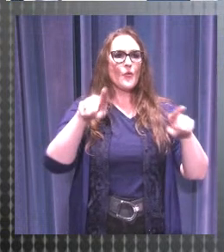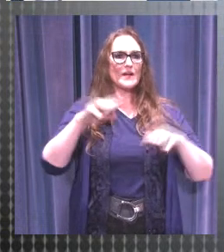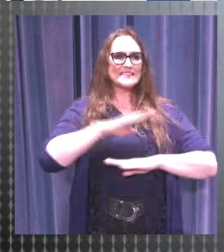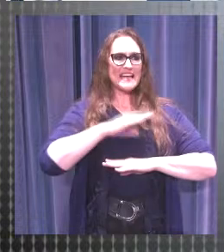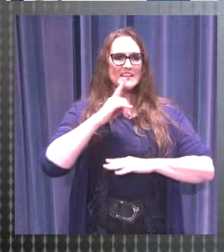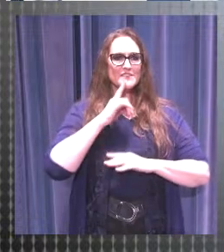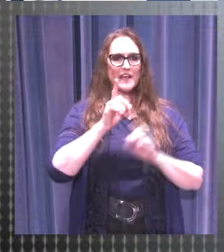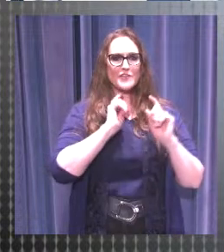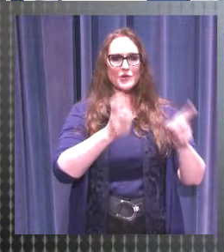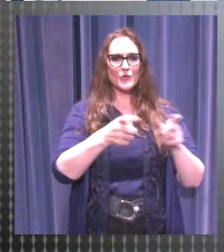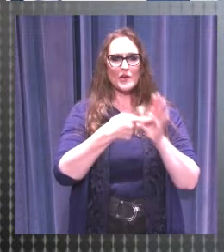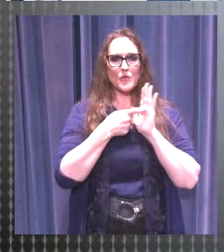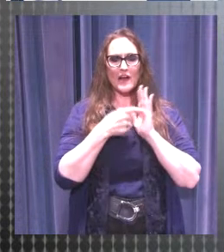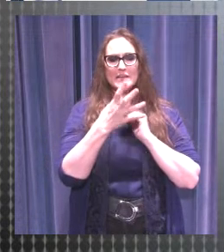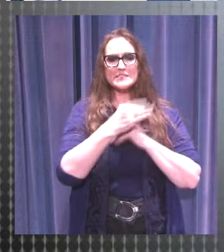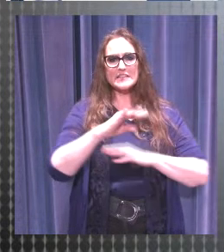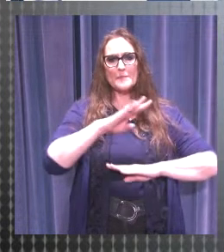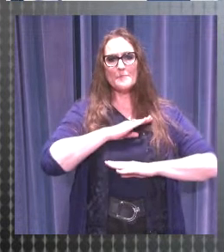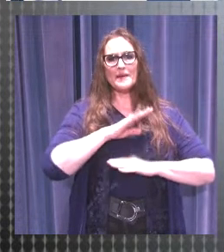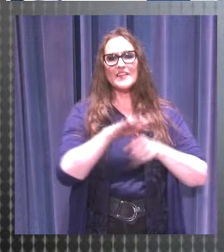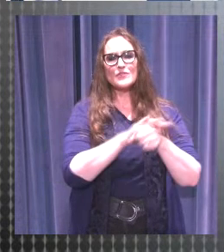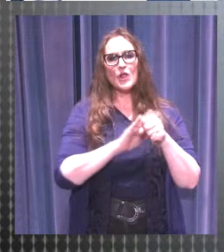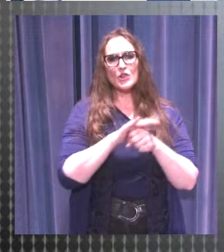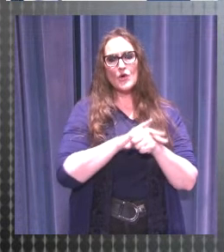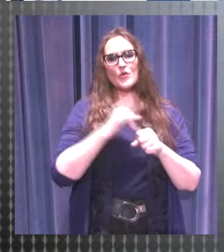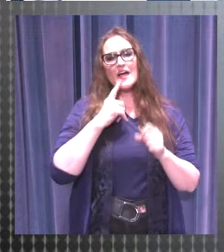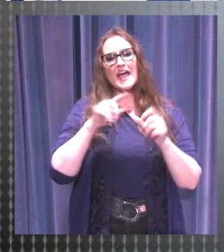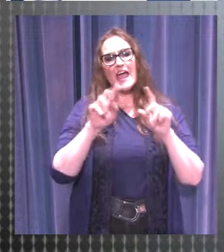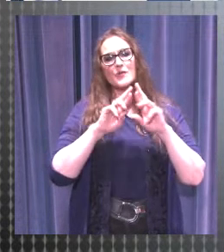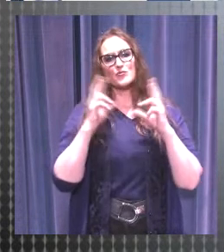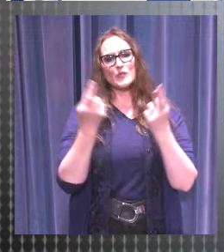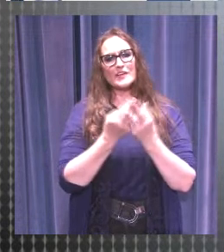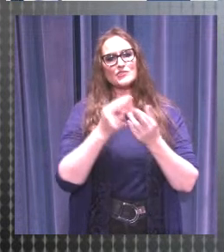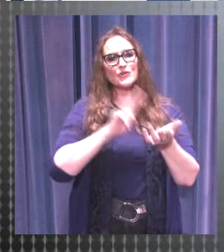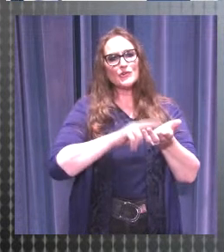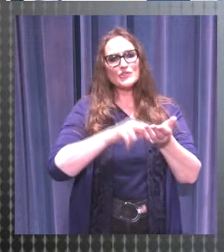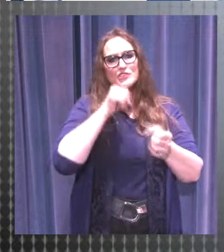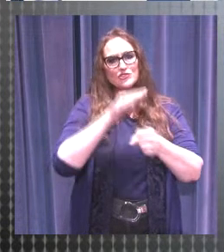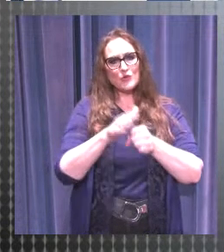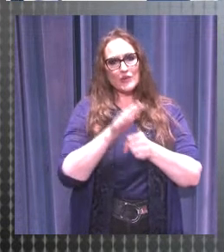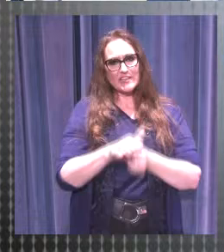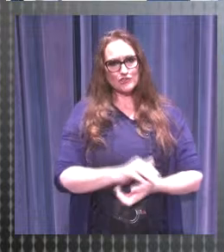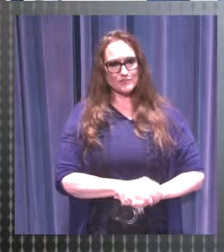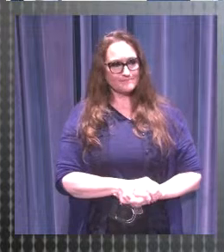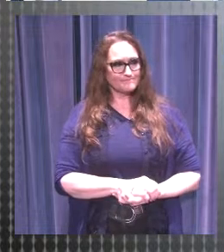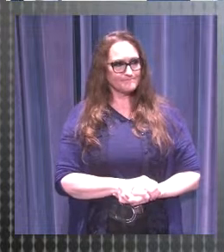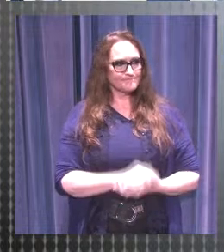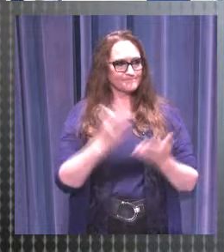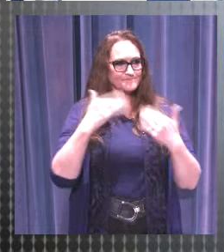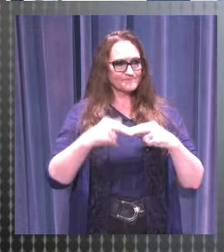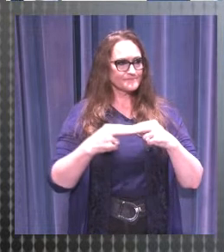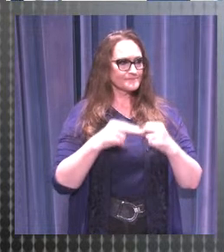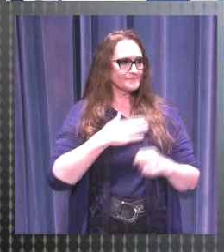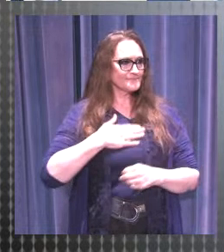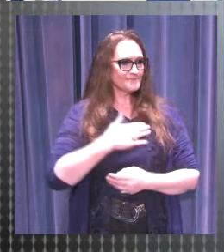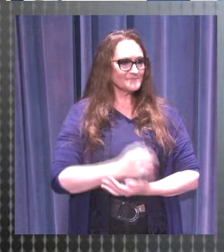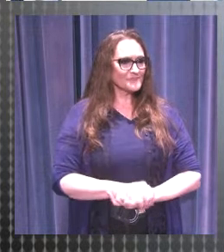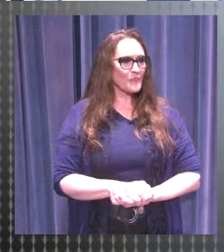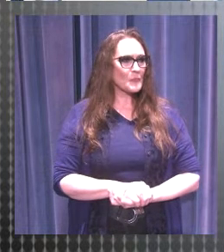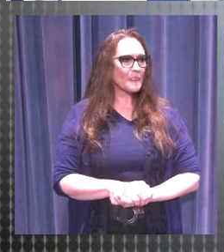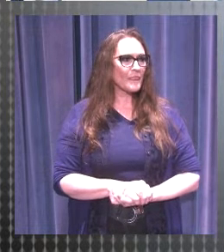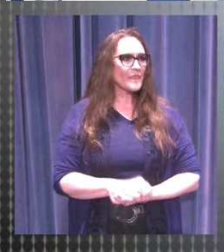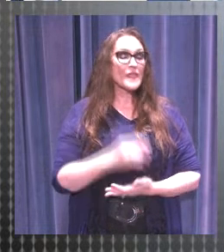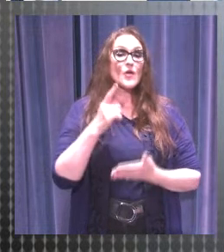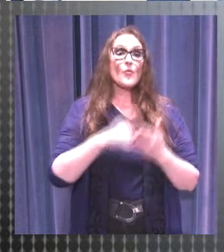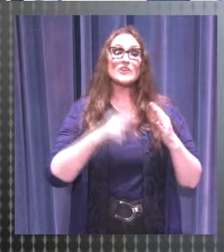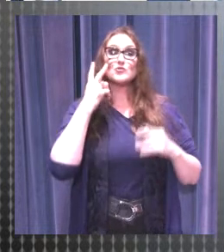the grant requirements and meeting the local and regional nursing shortage. Next slide, please. So what you